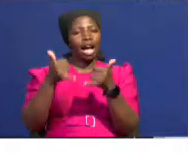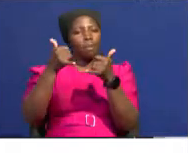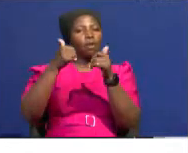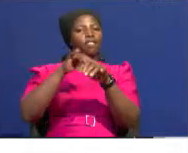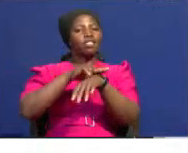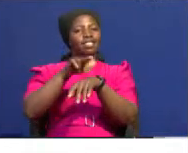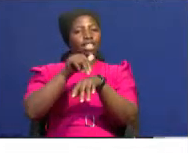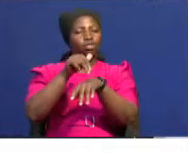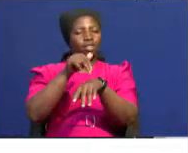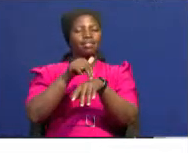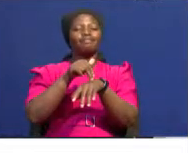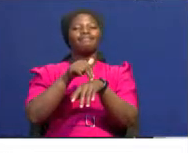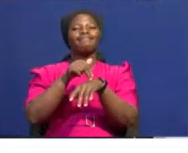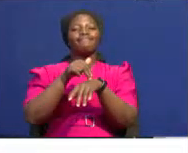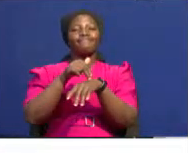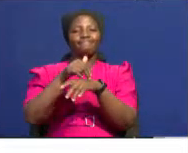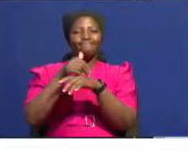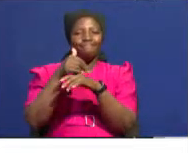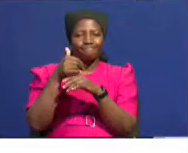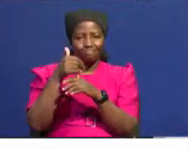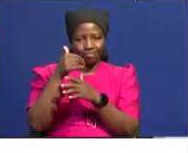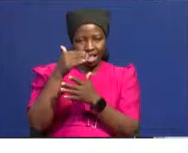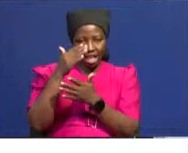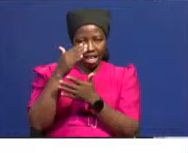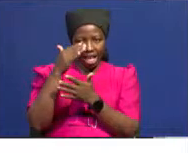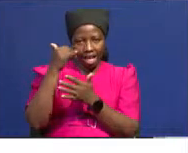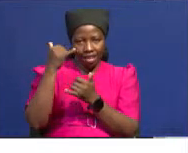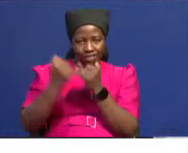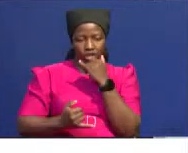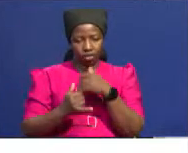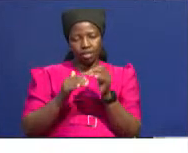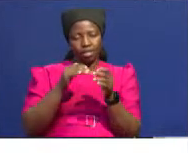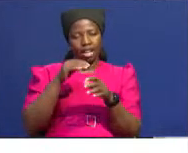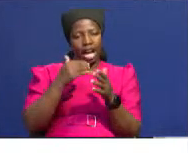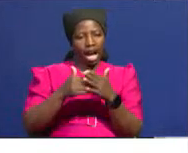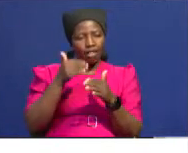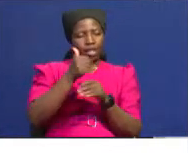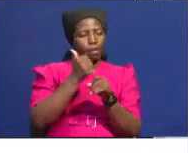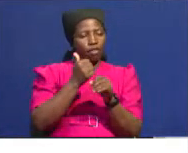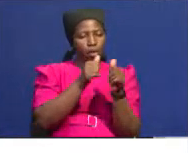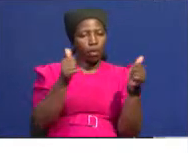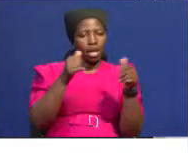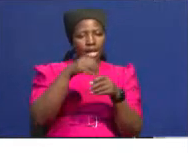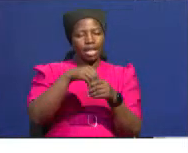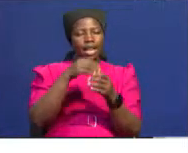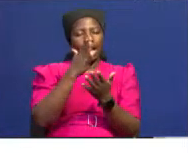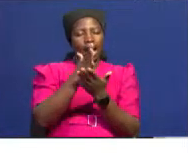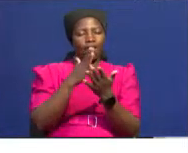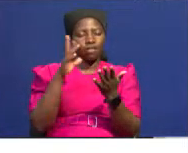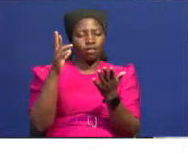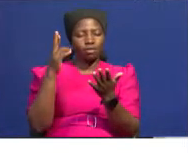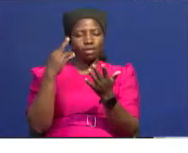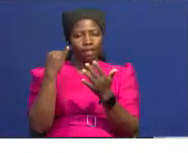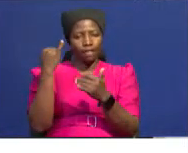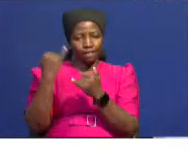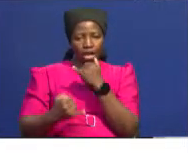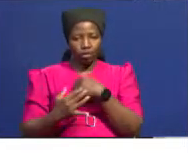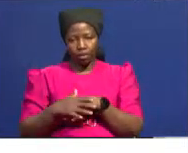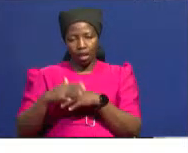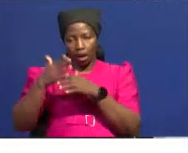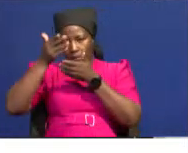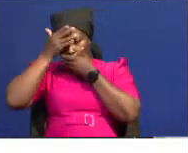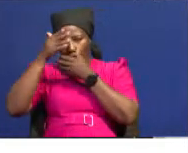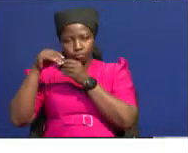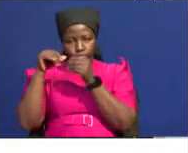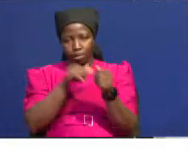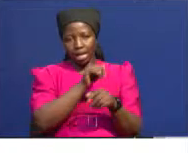registering impressive results in the semi-final matches. Morocco registered a comfortable 6-0 victory over Libya,